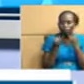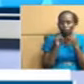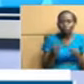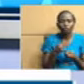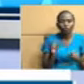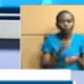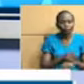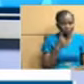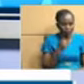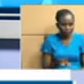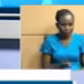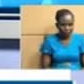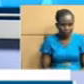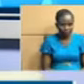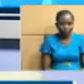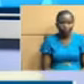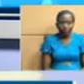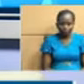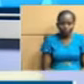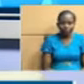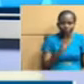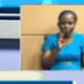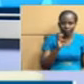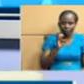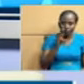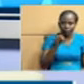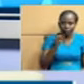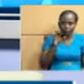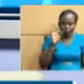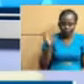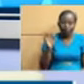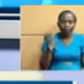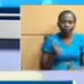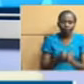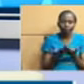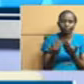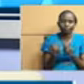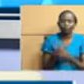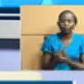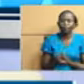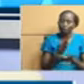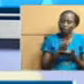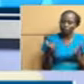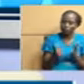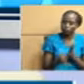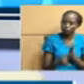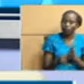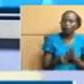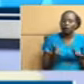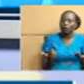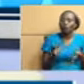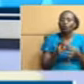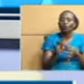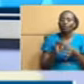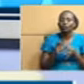Bernard you find that is following. He's still around. He'll come in through. Yes, so you find that part of our problem is that lack of coordination, whereby you